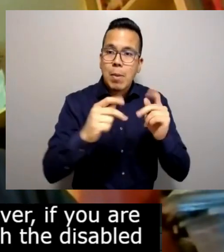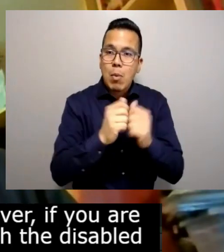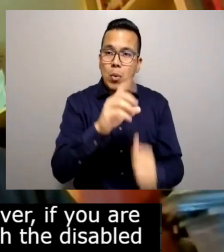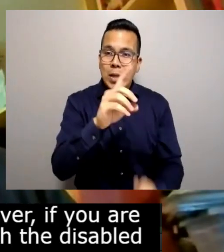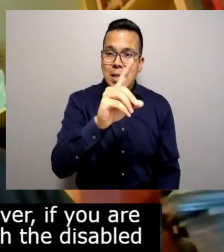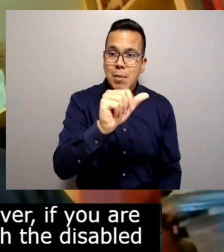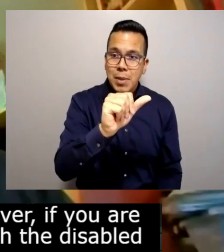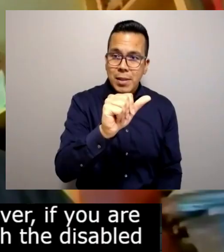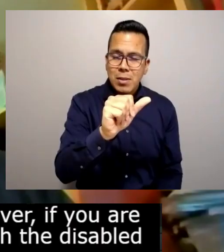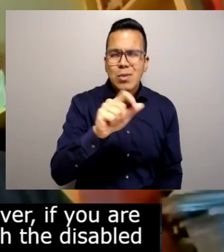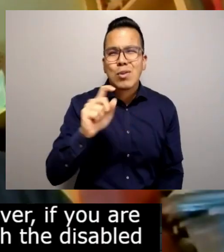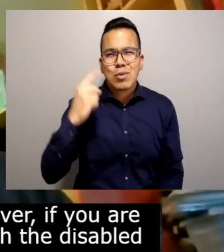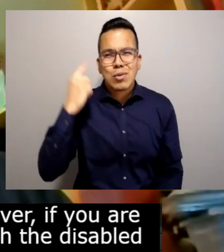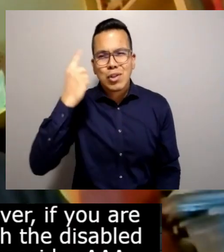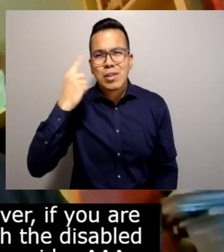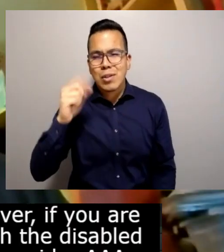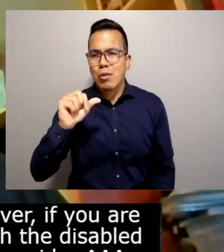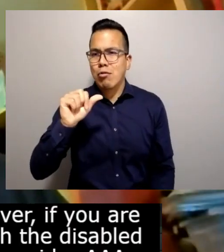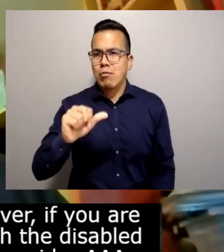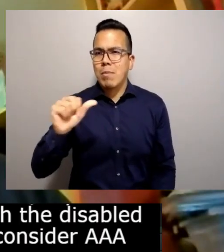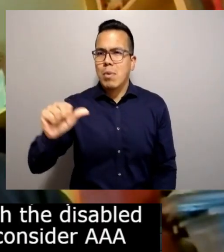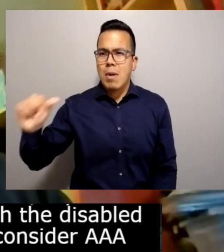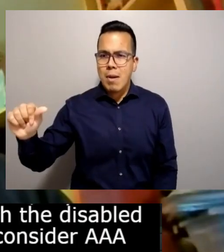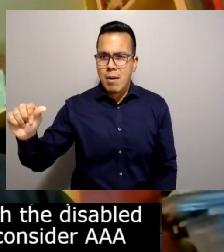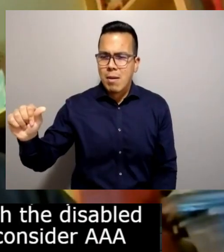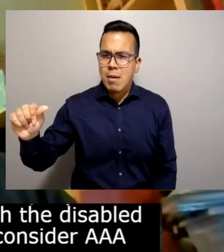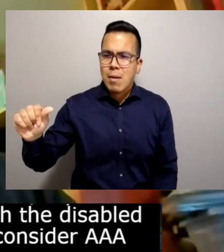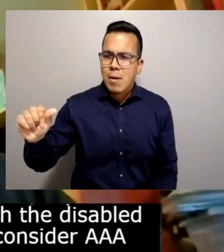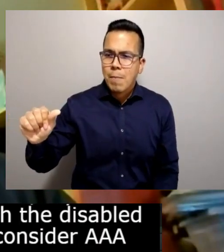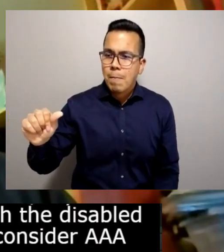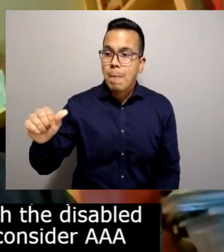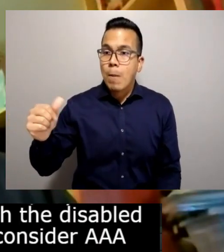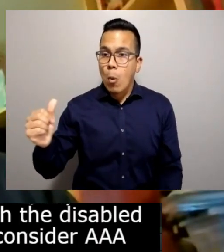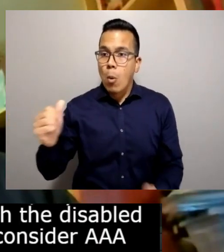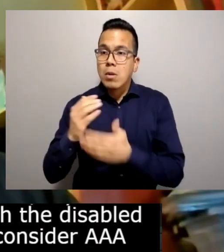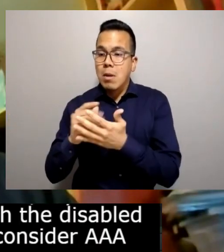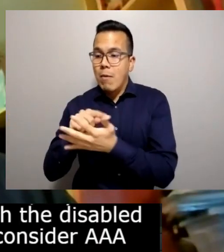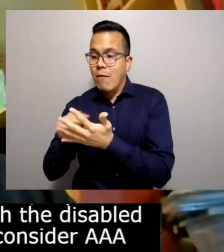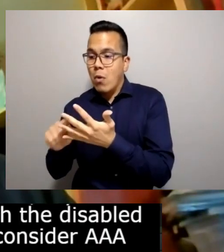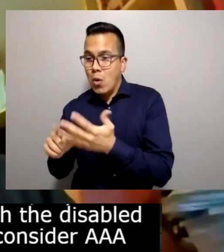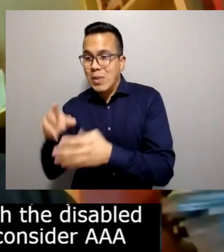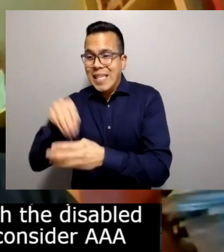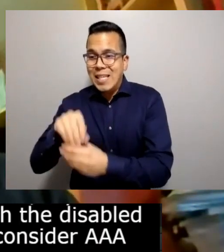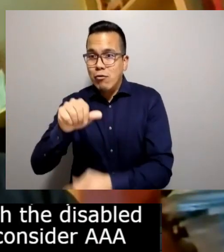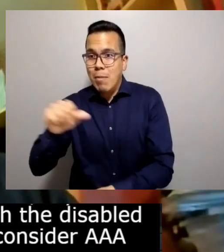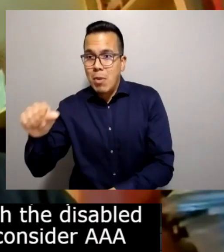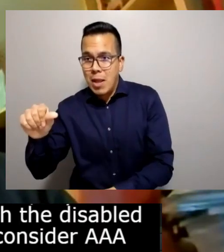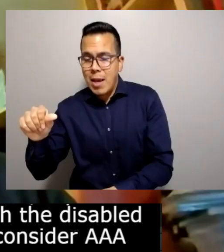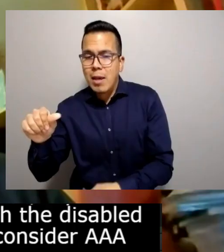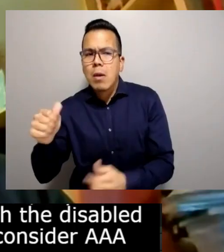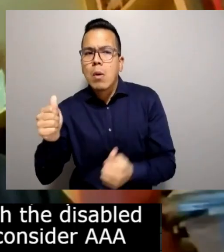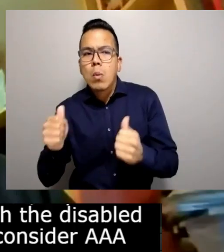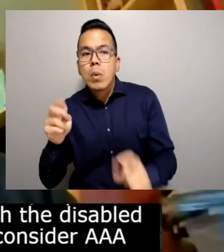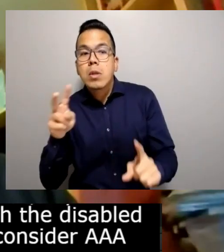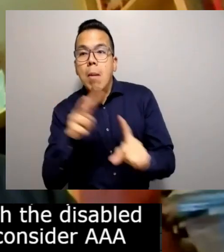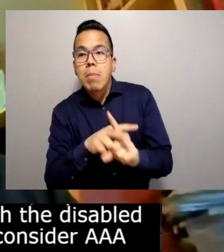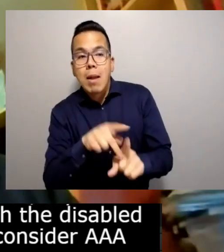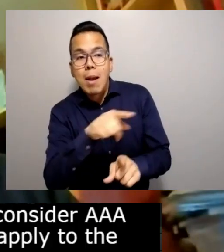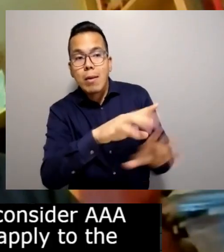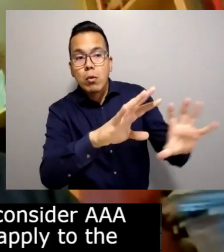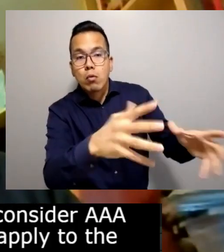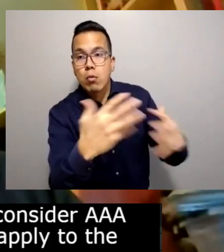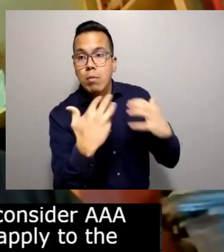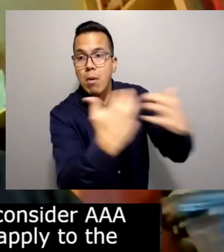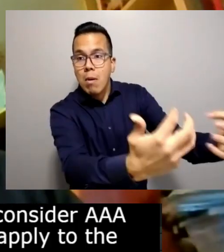consider AAA, or at least consider the elements of AAA that will apply to the group that you're trying to communicate